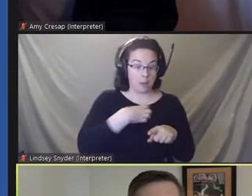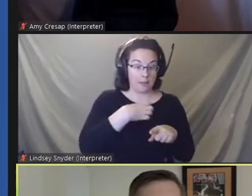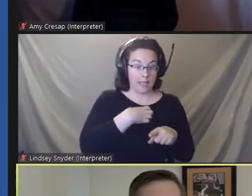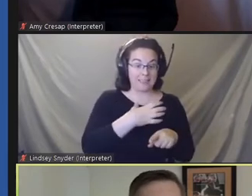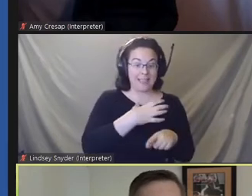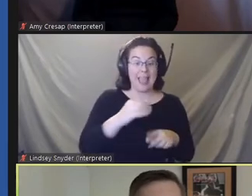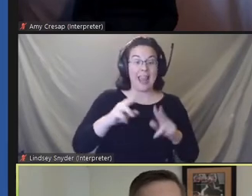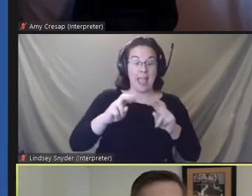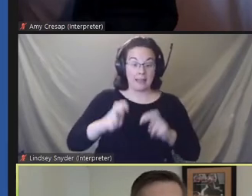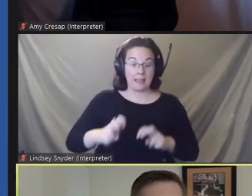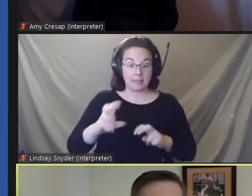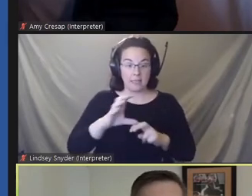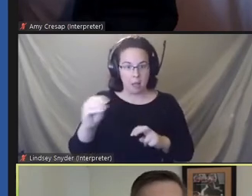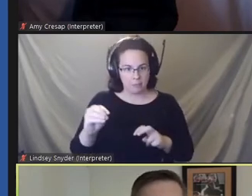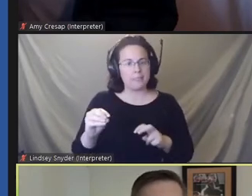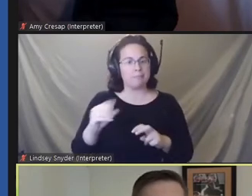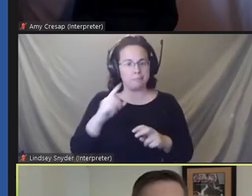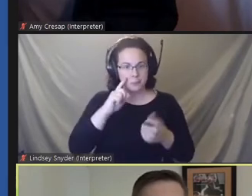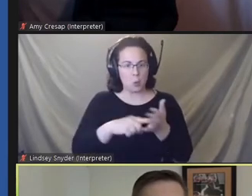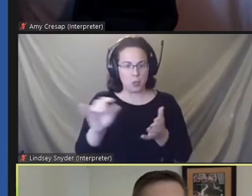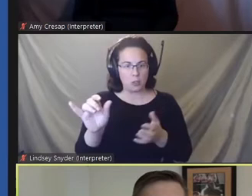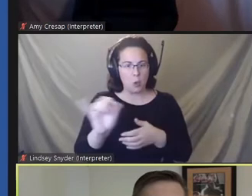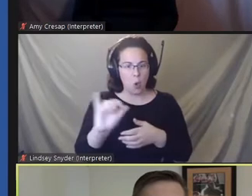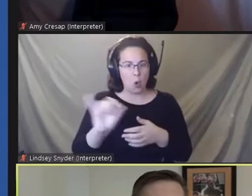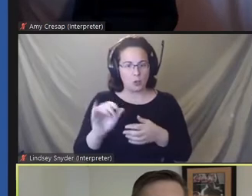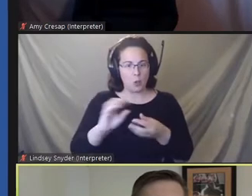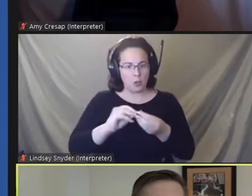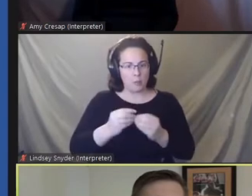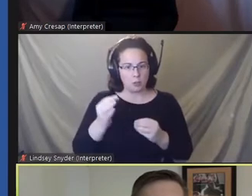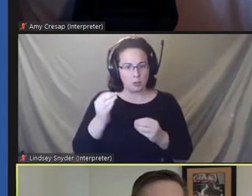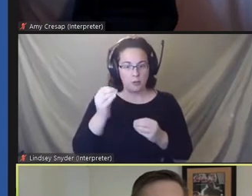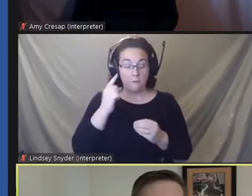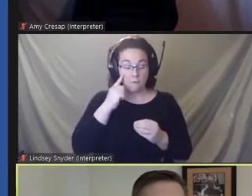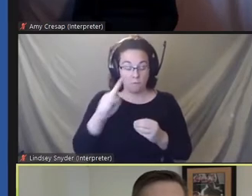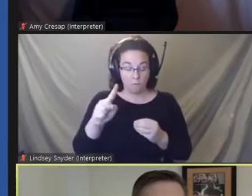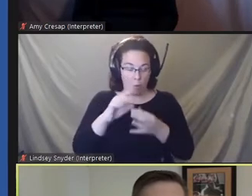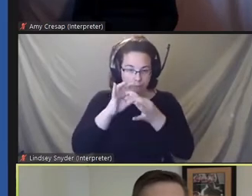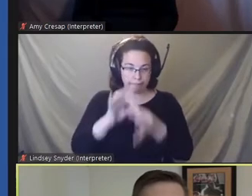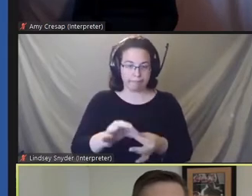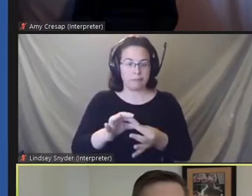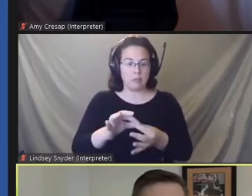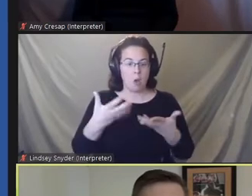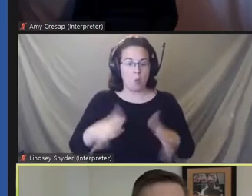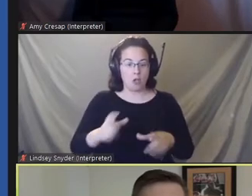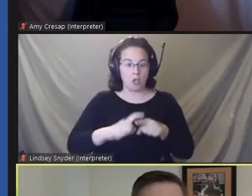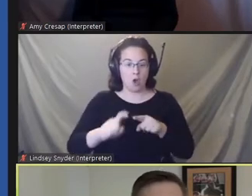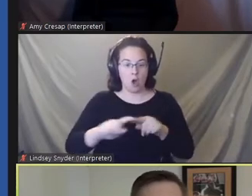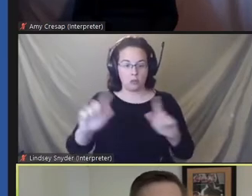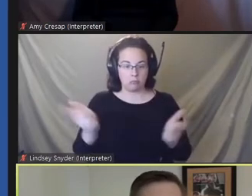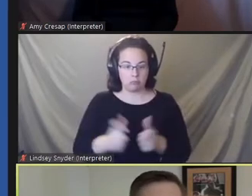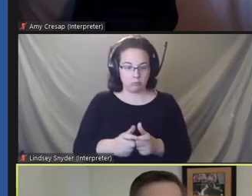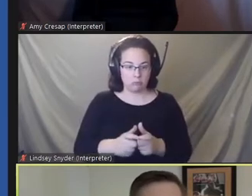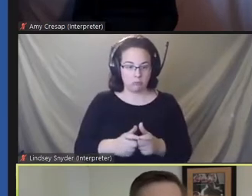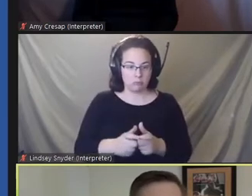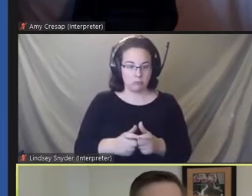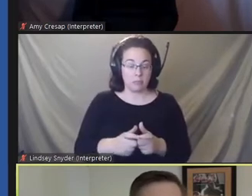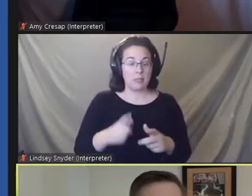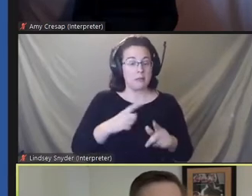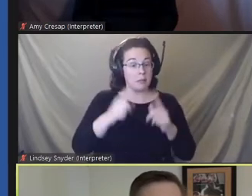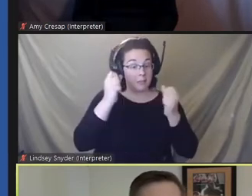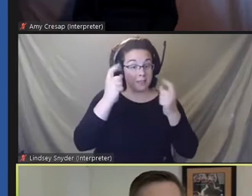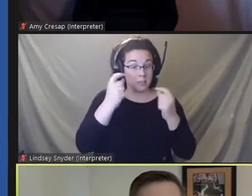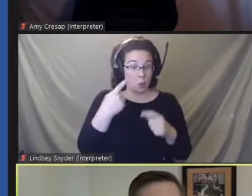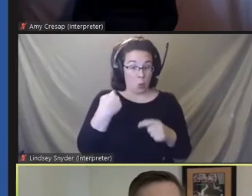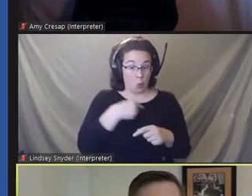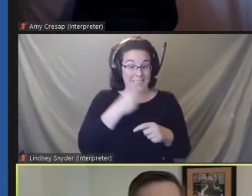to report a drop-off in unwanted call volume since March. Recent reports are indicating an upward trend in call volume,